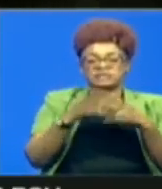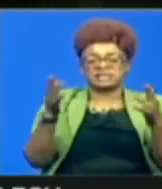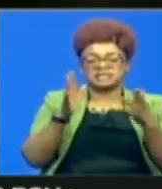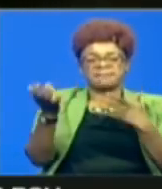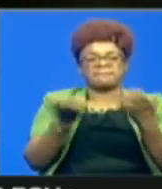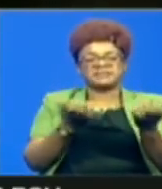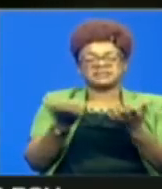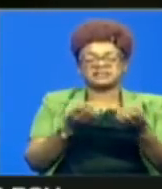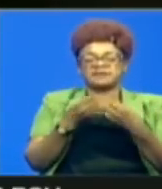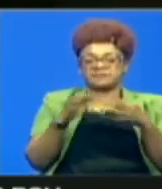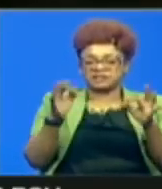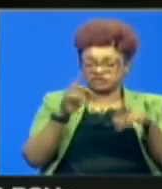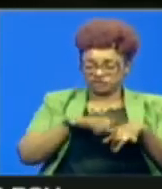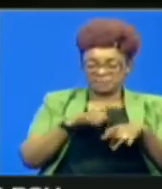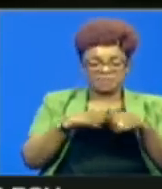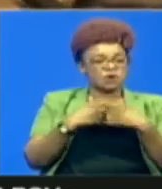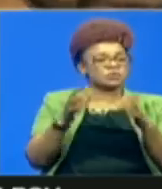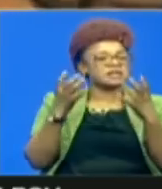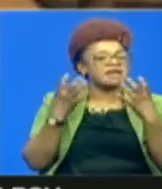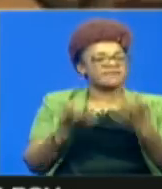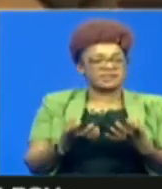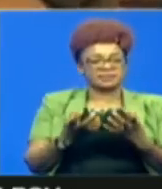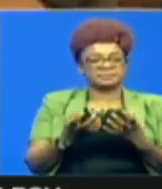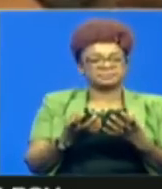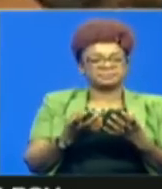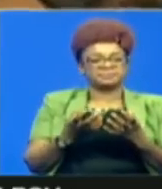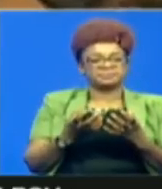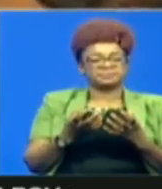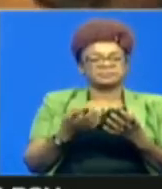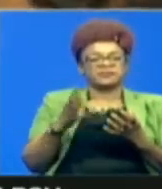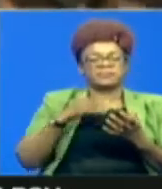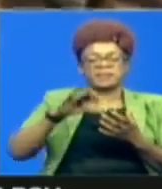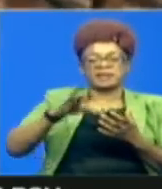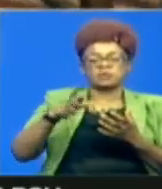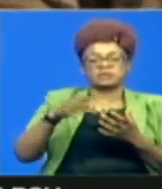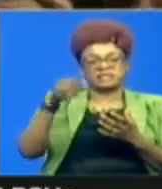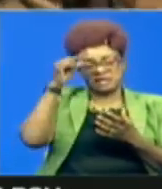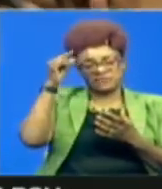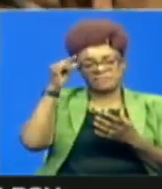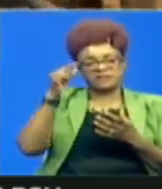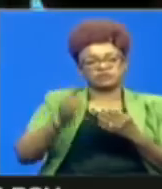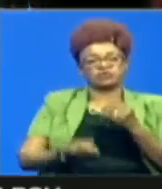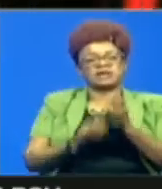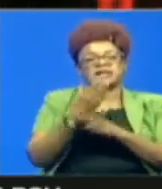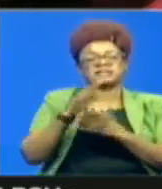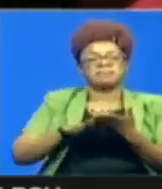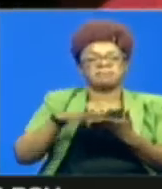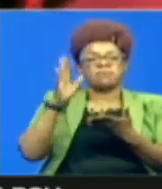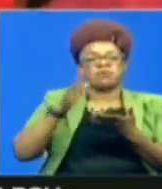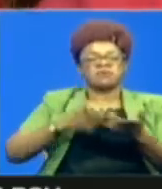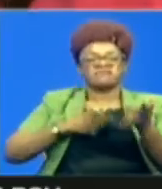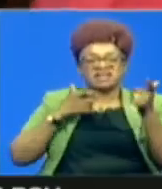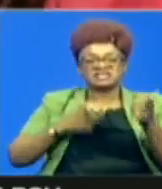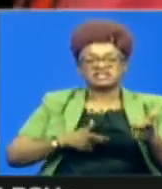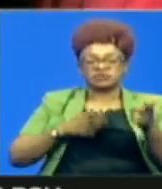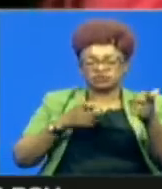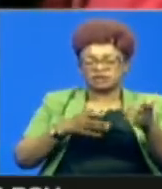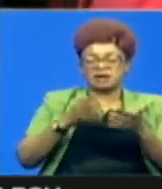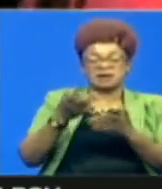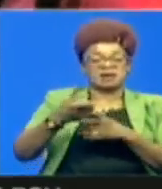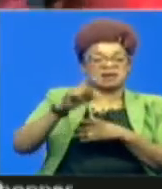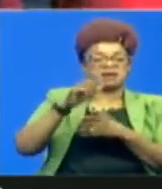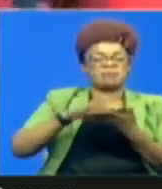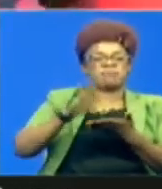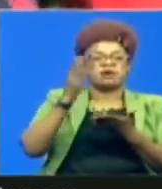the huge loss. The locals have called upon the county government to create more fire stations and add more